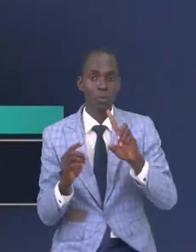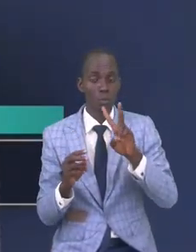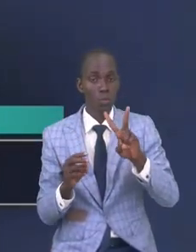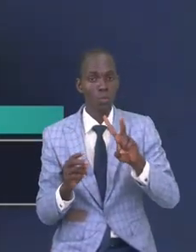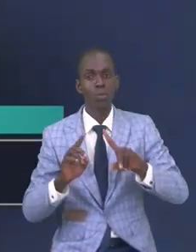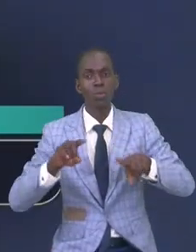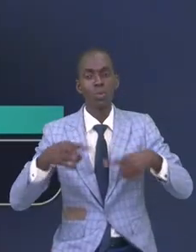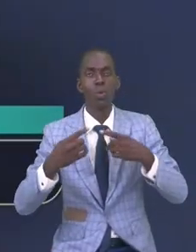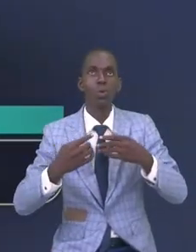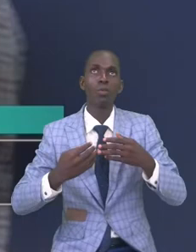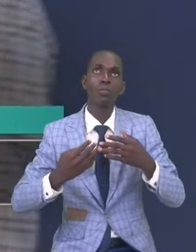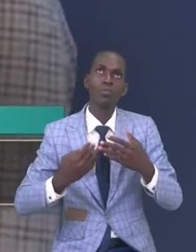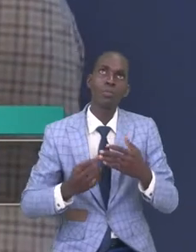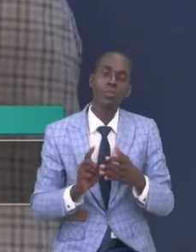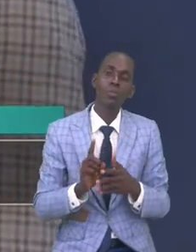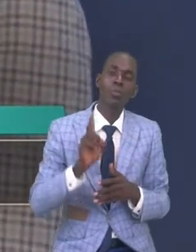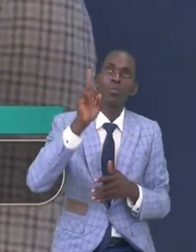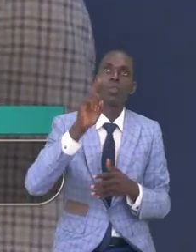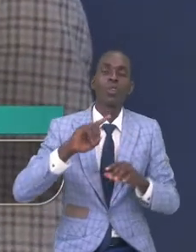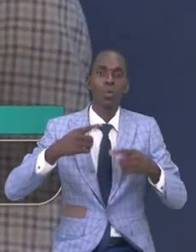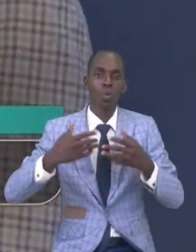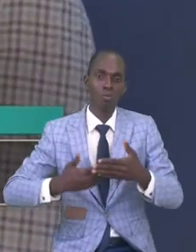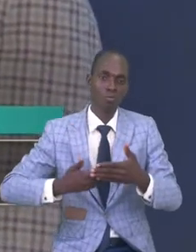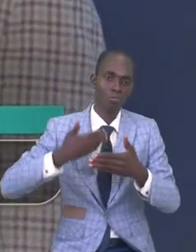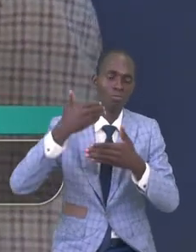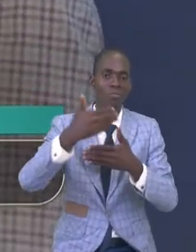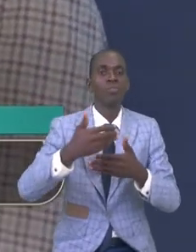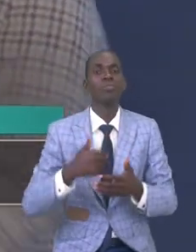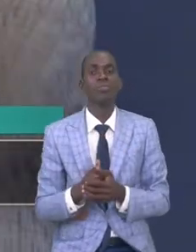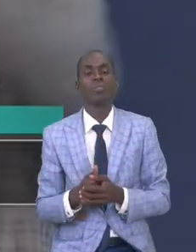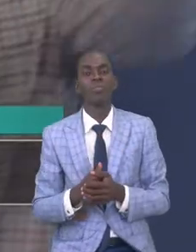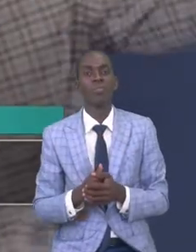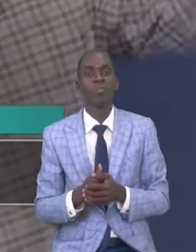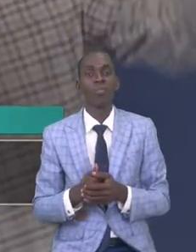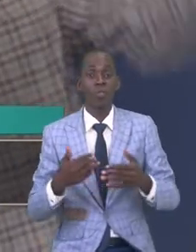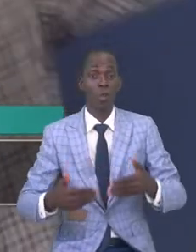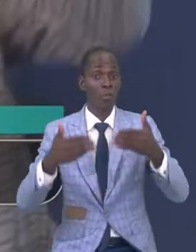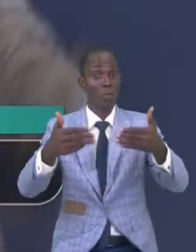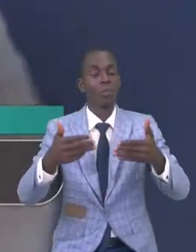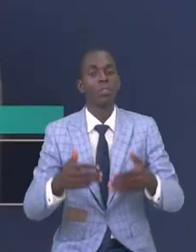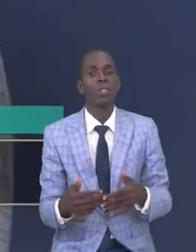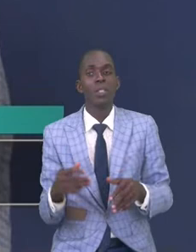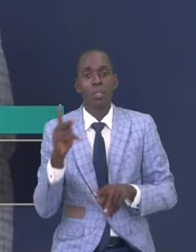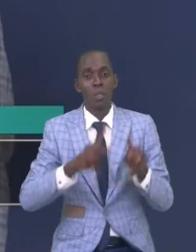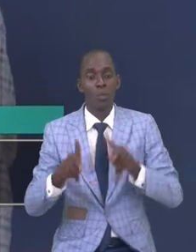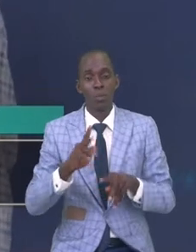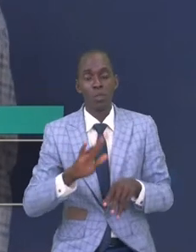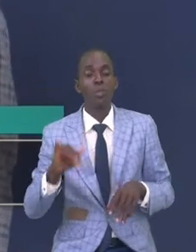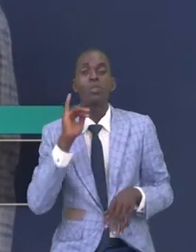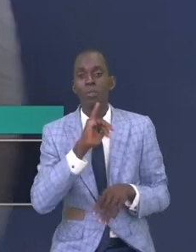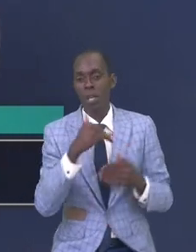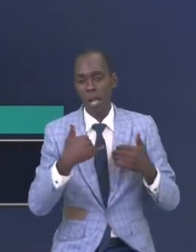The children of Israel were at the Red Sea, and they have come already out of